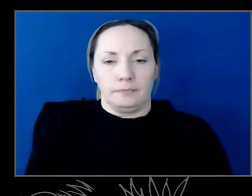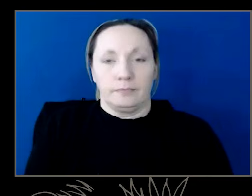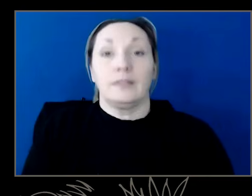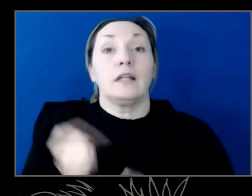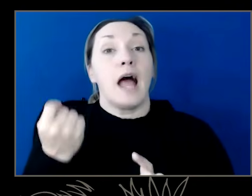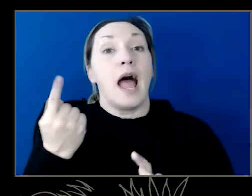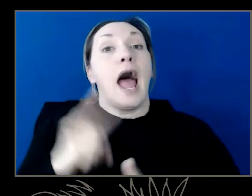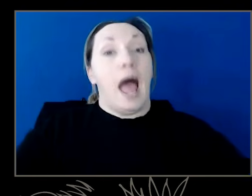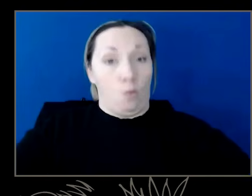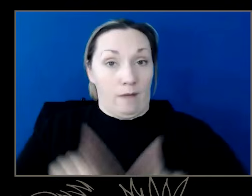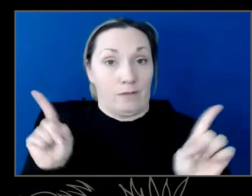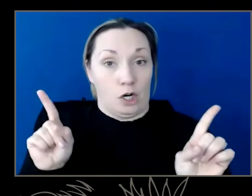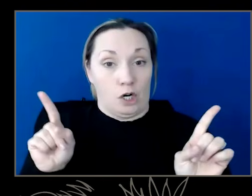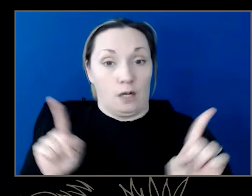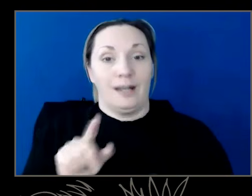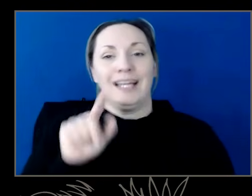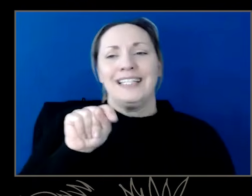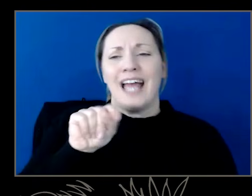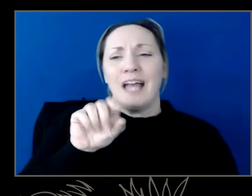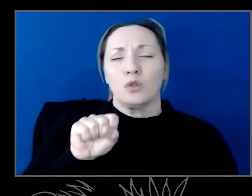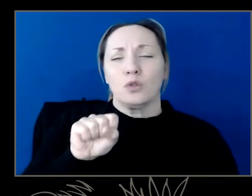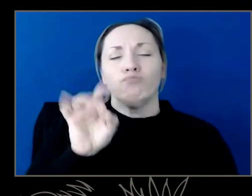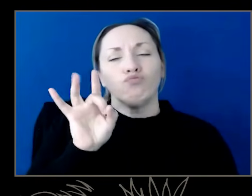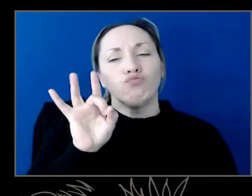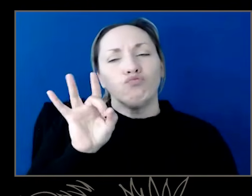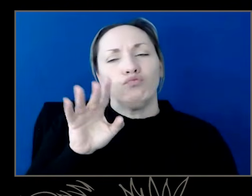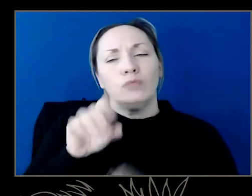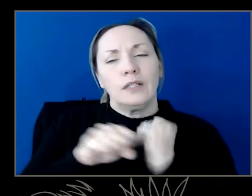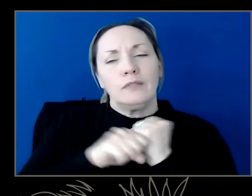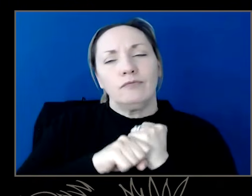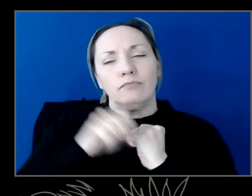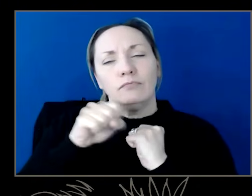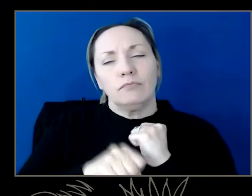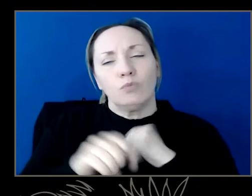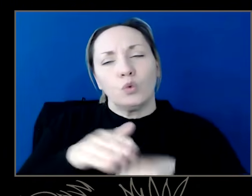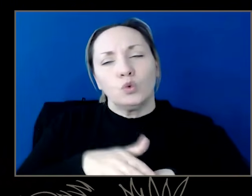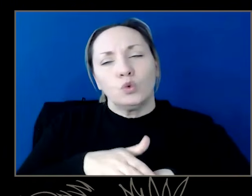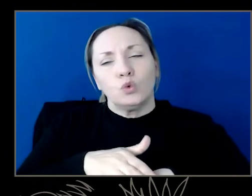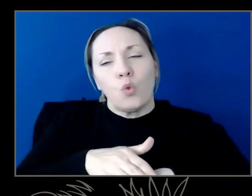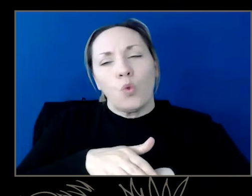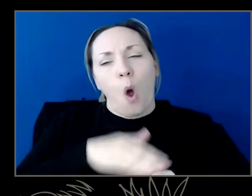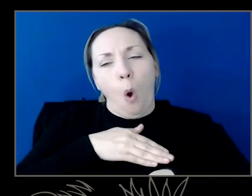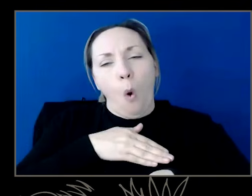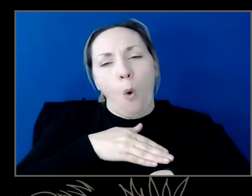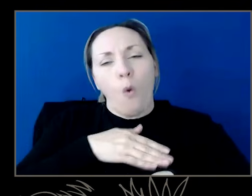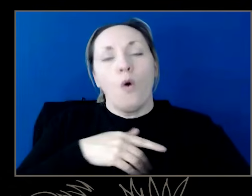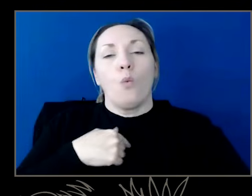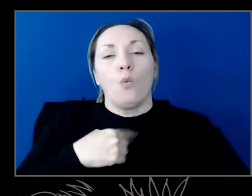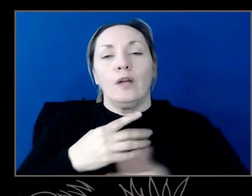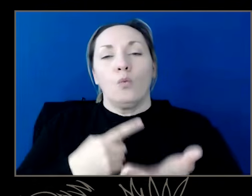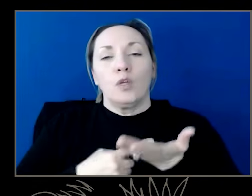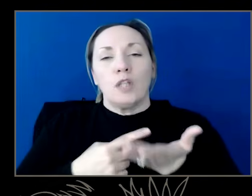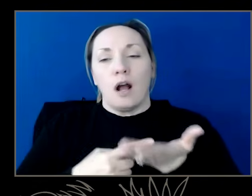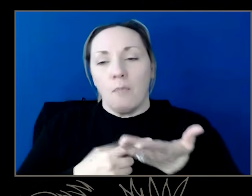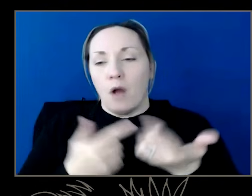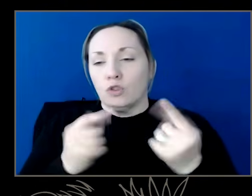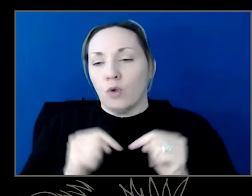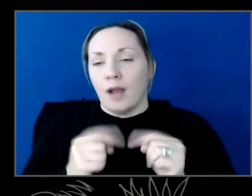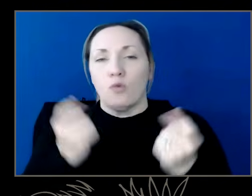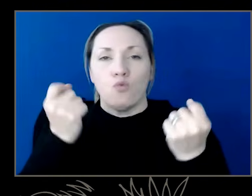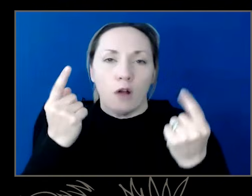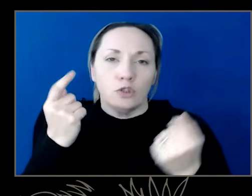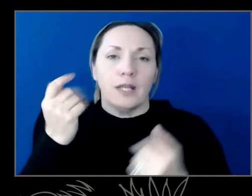However, TypeScript is very slow. We're going to talk about that. We're going to try to understand why it's very